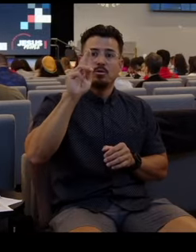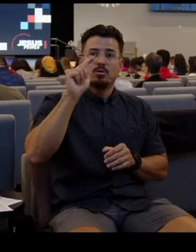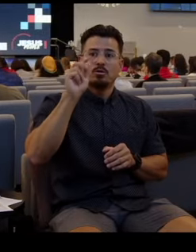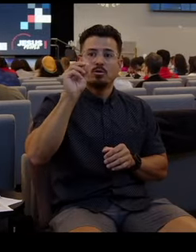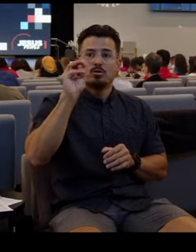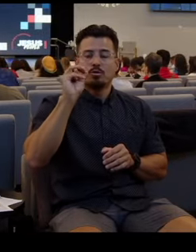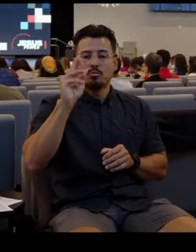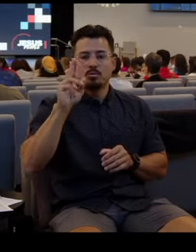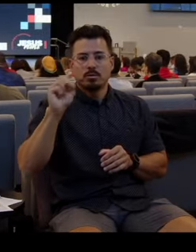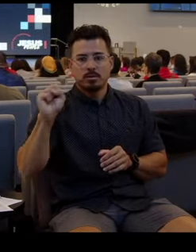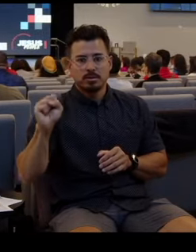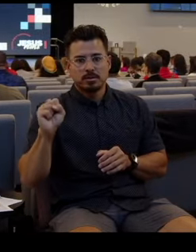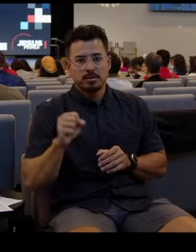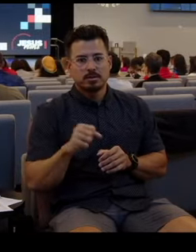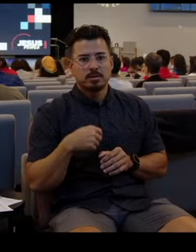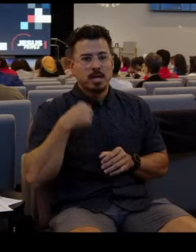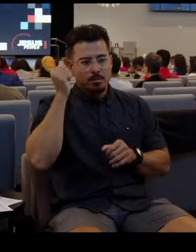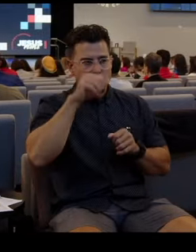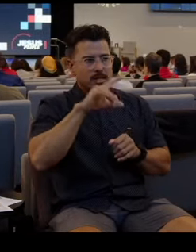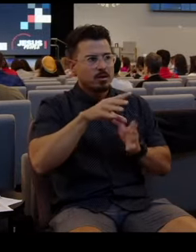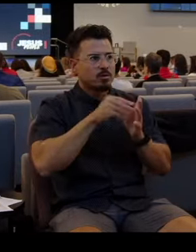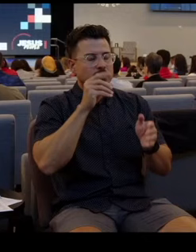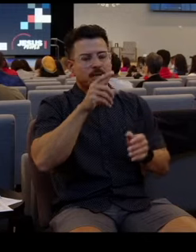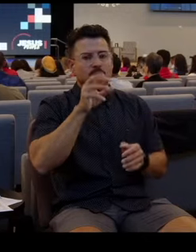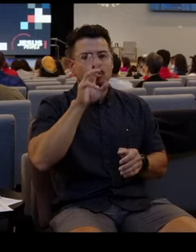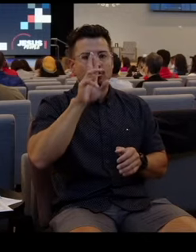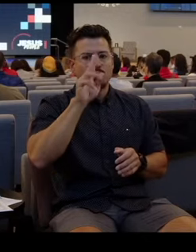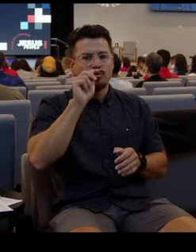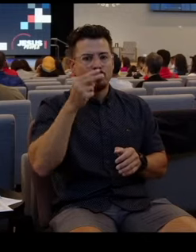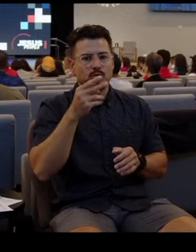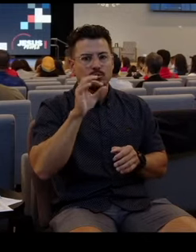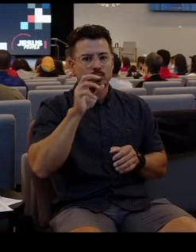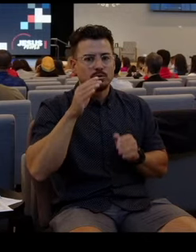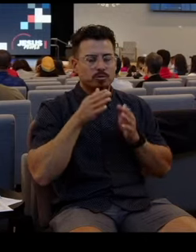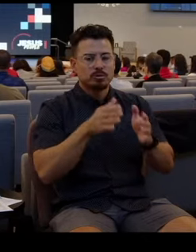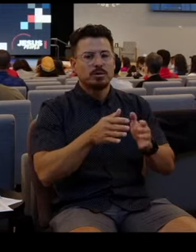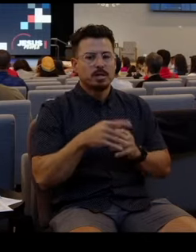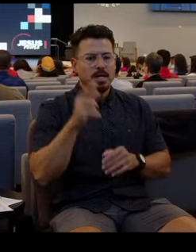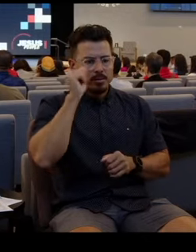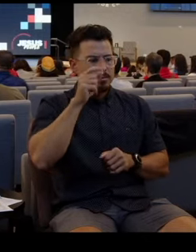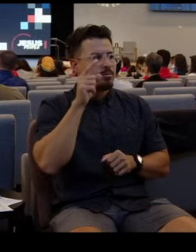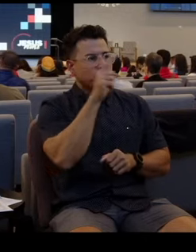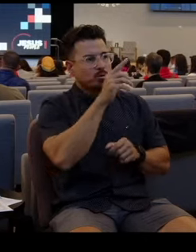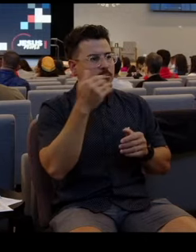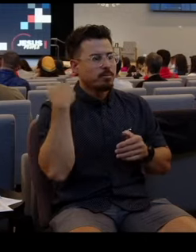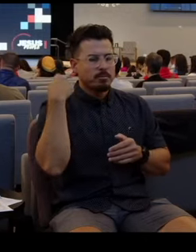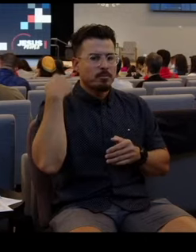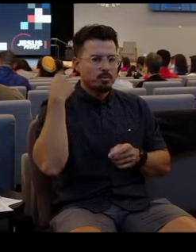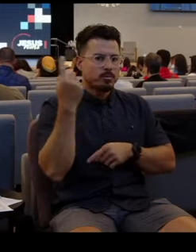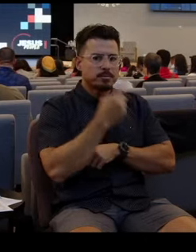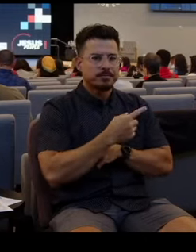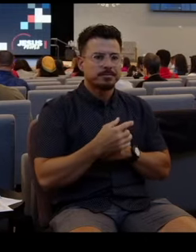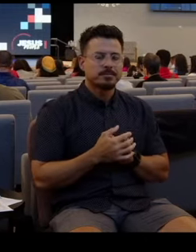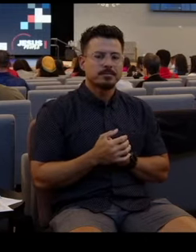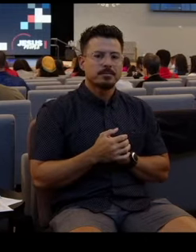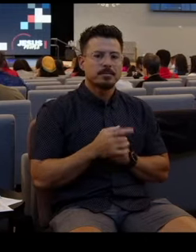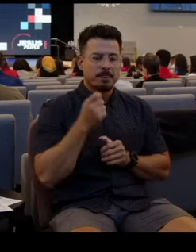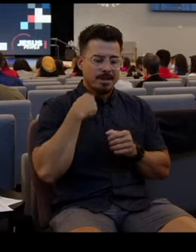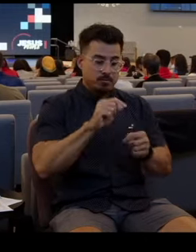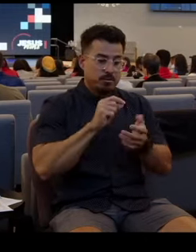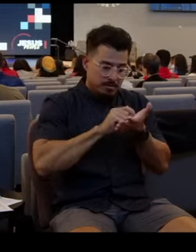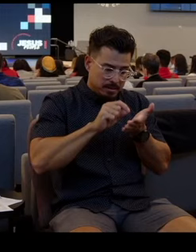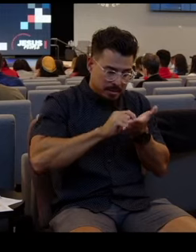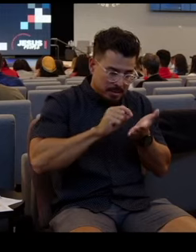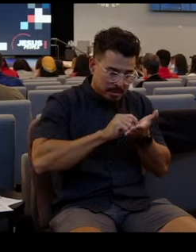I learned those on Ruth Street and Prescott at conferences. I remember in those days I was trying to take notes.